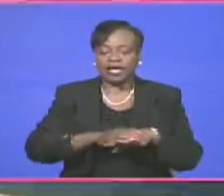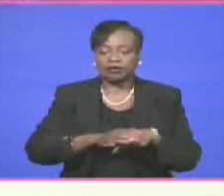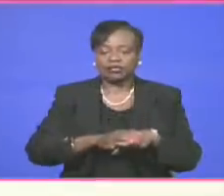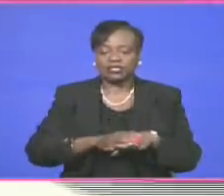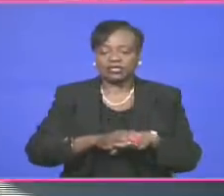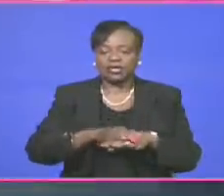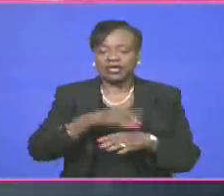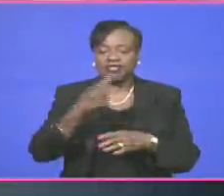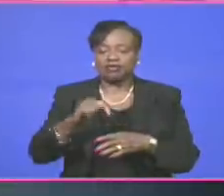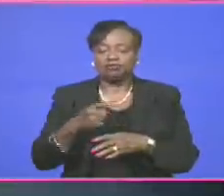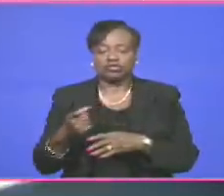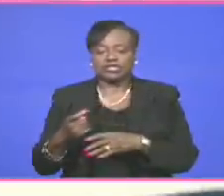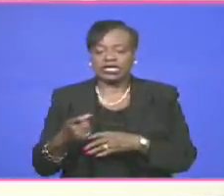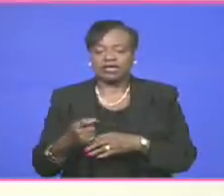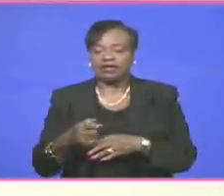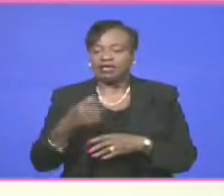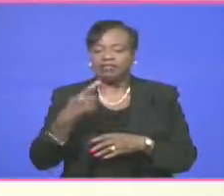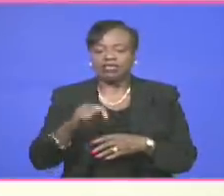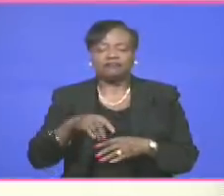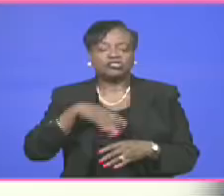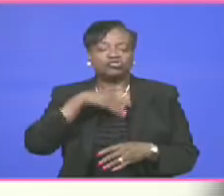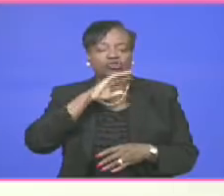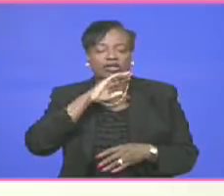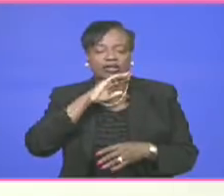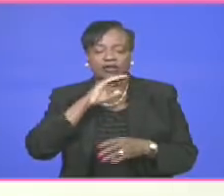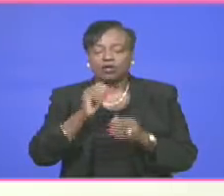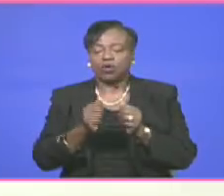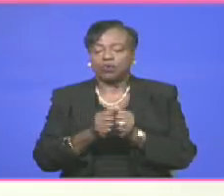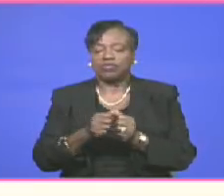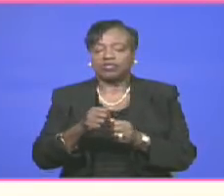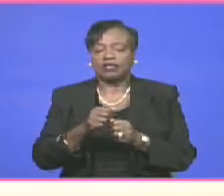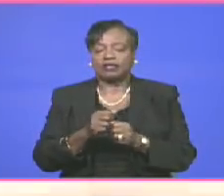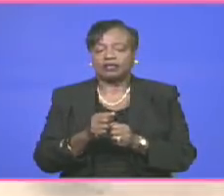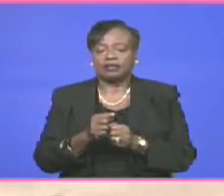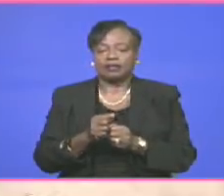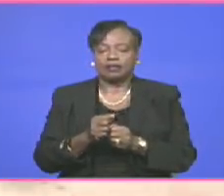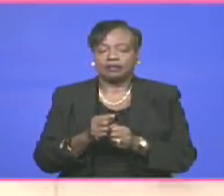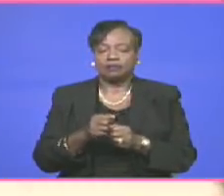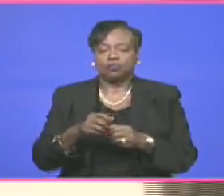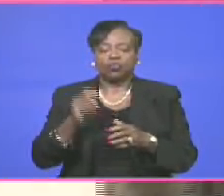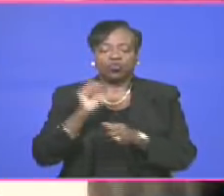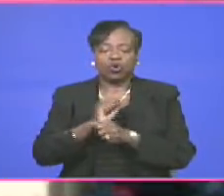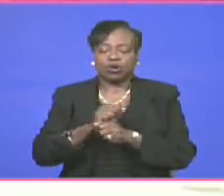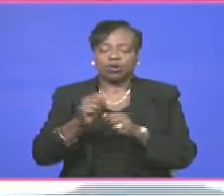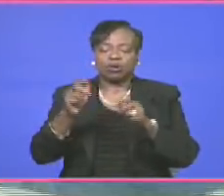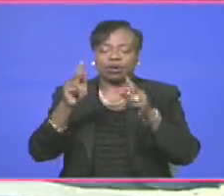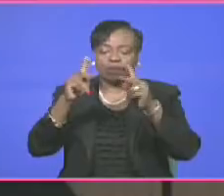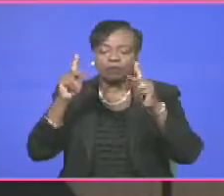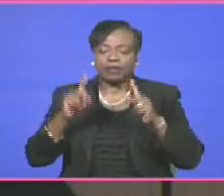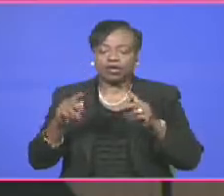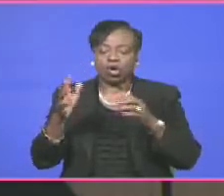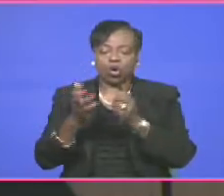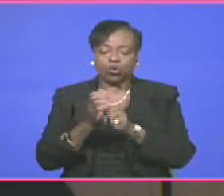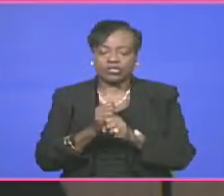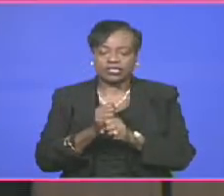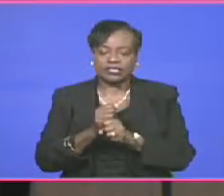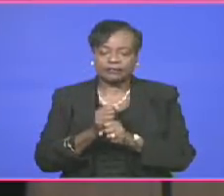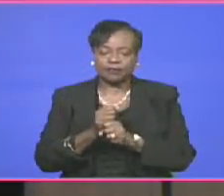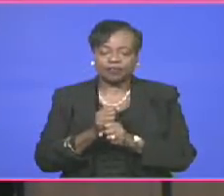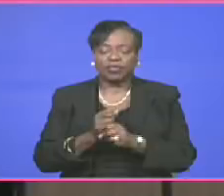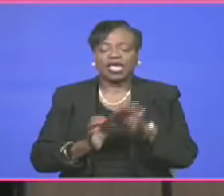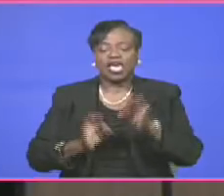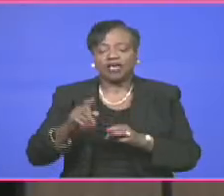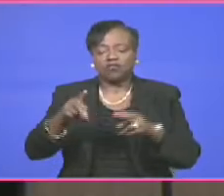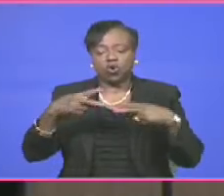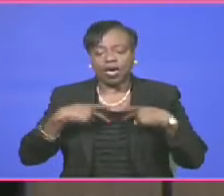with legitimate work permit holders has led Neely to this action. I have a work permit to wait for Neely. You cannot go work